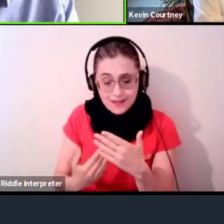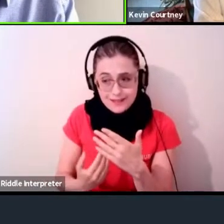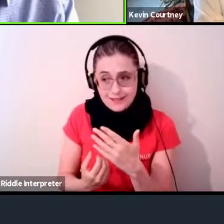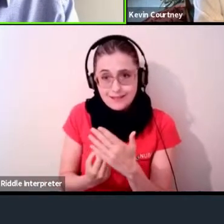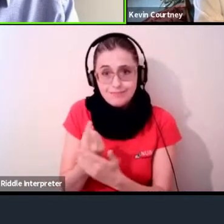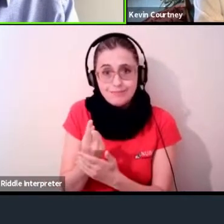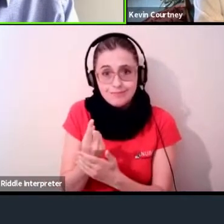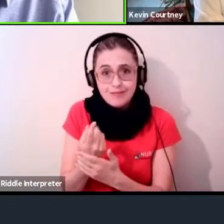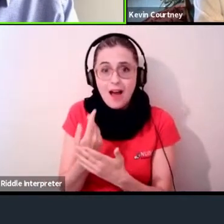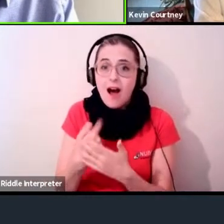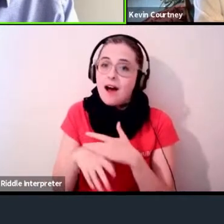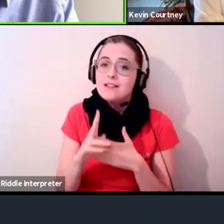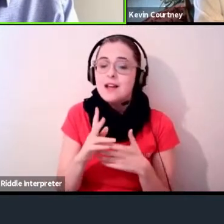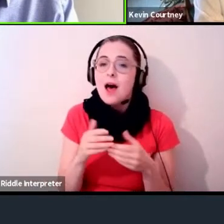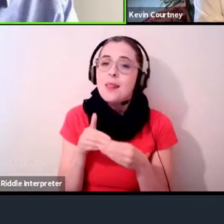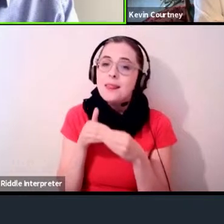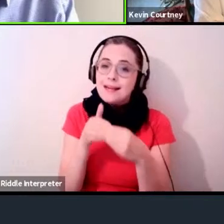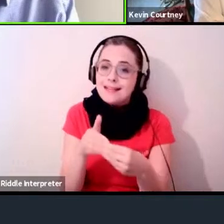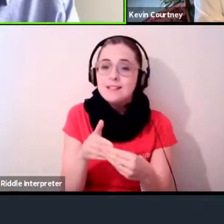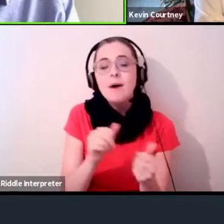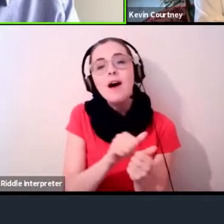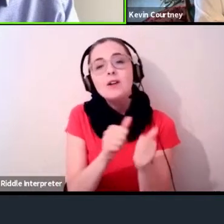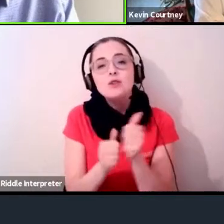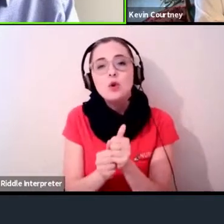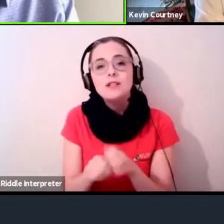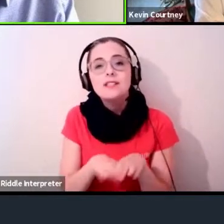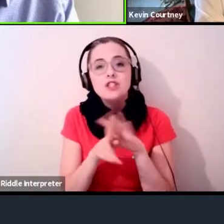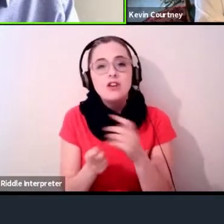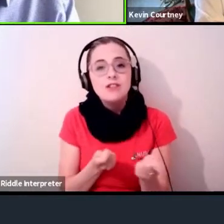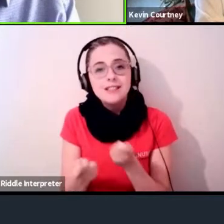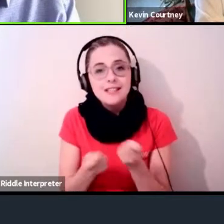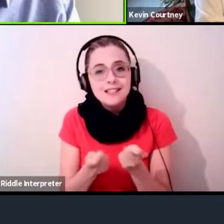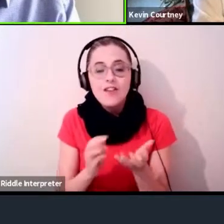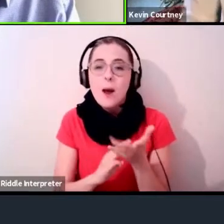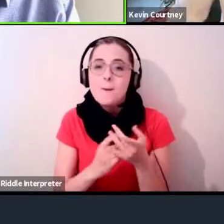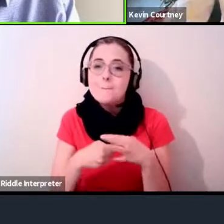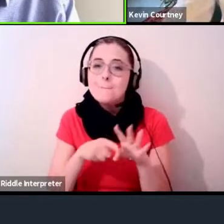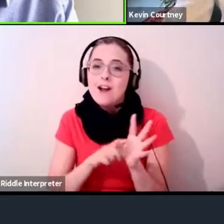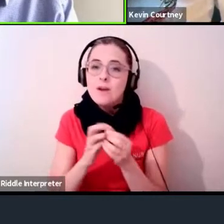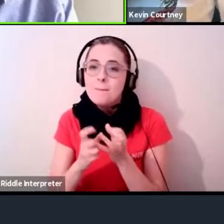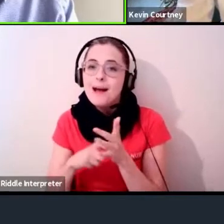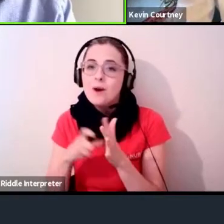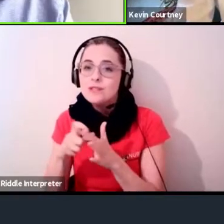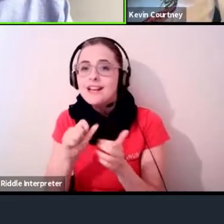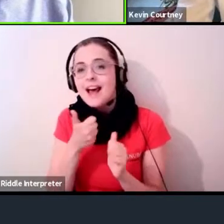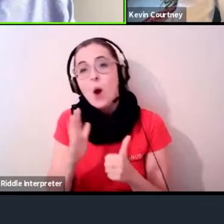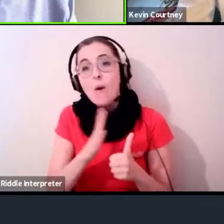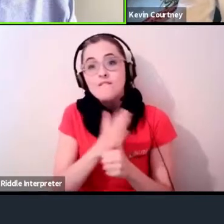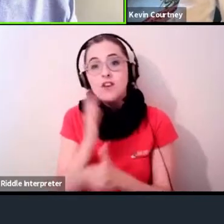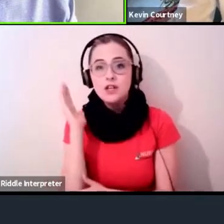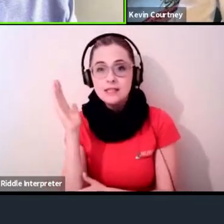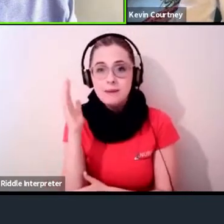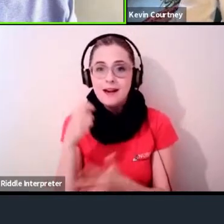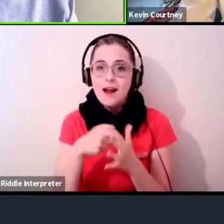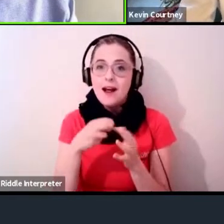of our Joint General Secretaries, Mary Bowstead, and our first speaker, Kevin Courtney. Kevin.